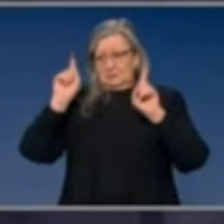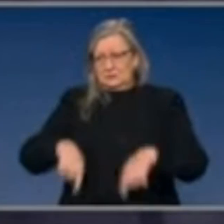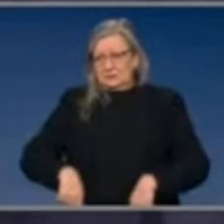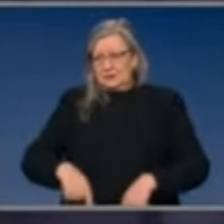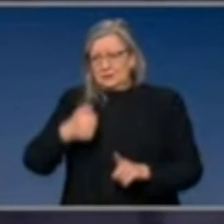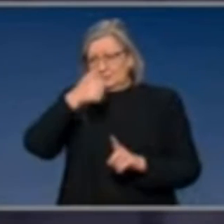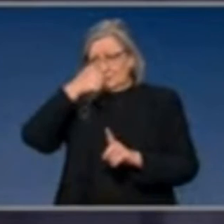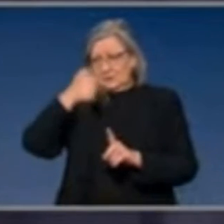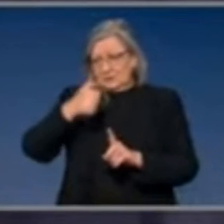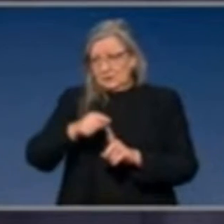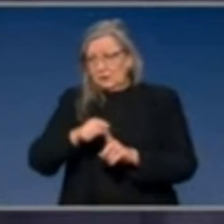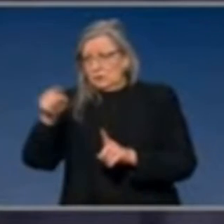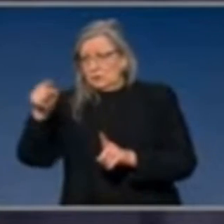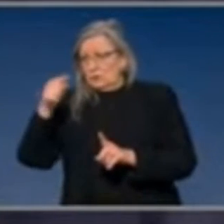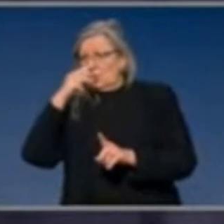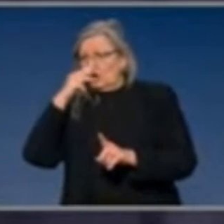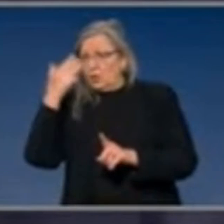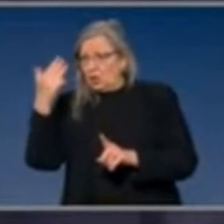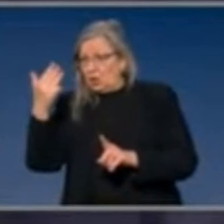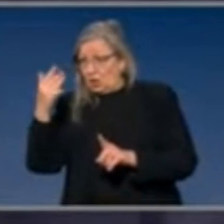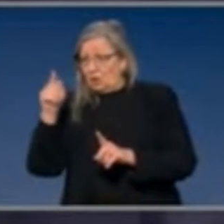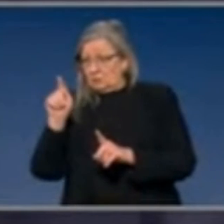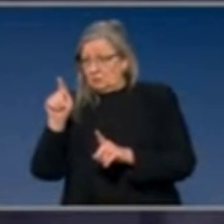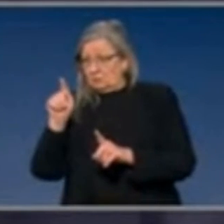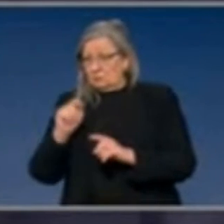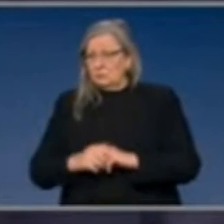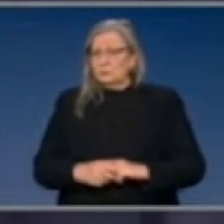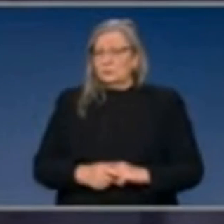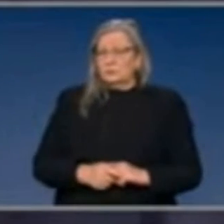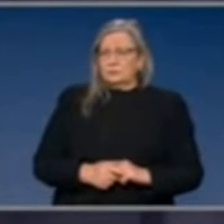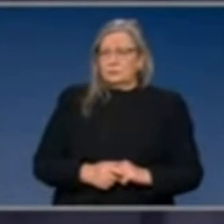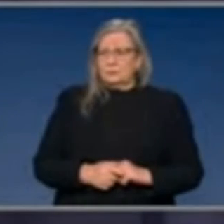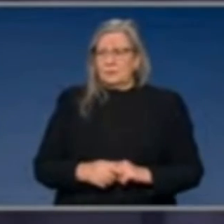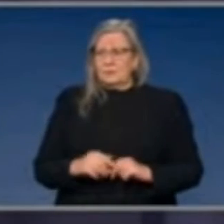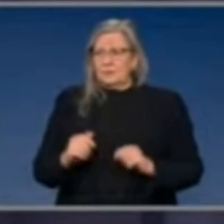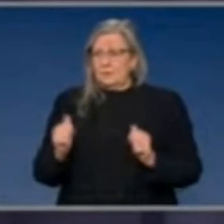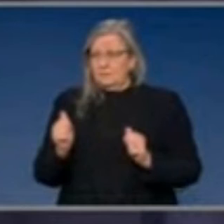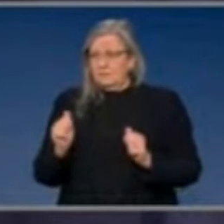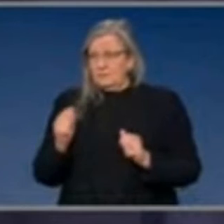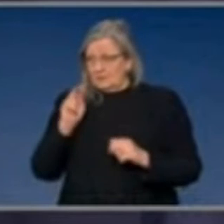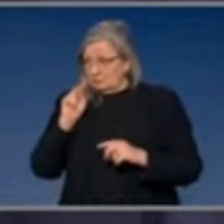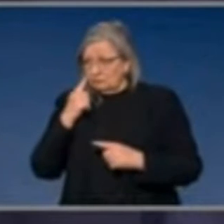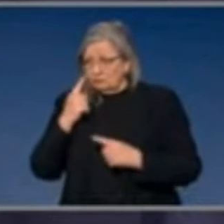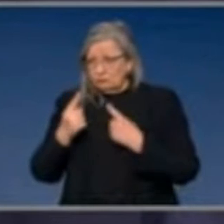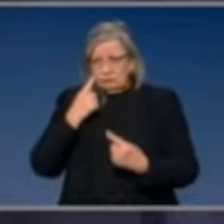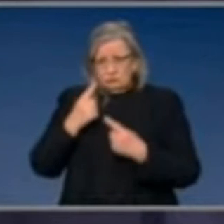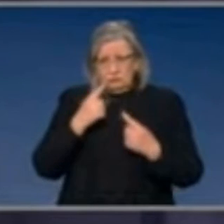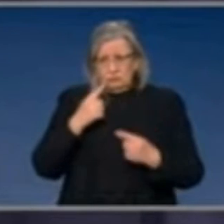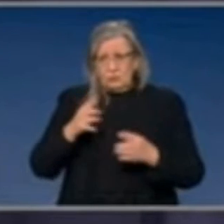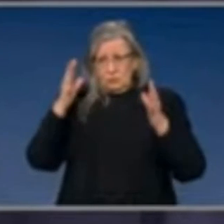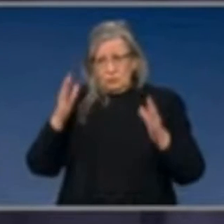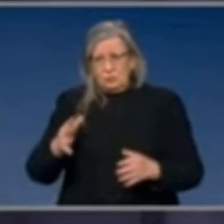to 39-year-old program. We've also already seen significant vaccinations in 16 to